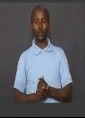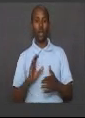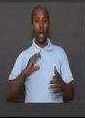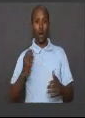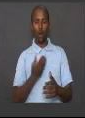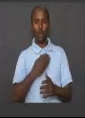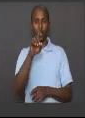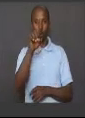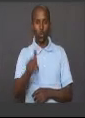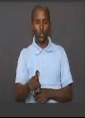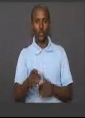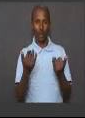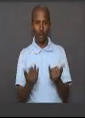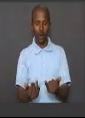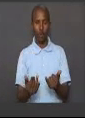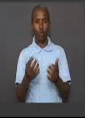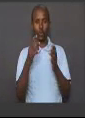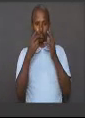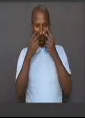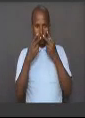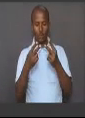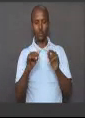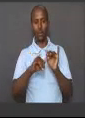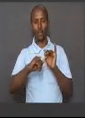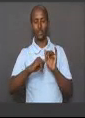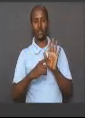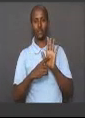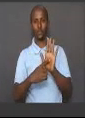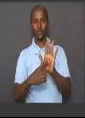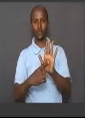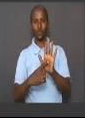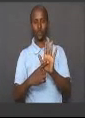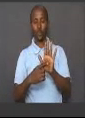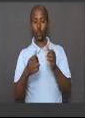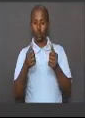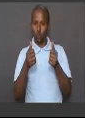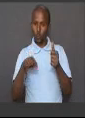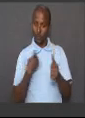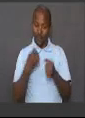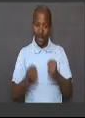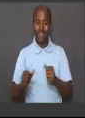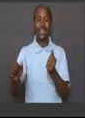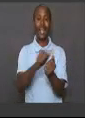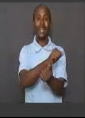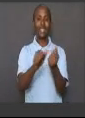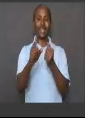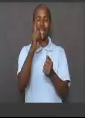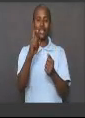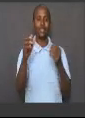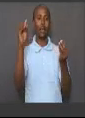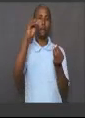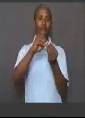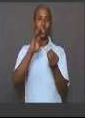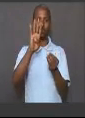Our equation now looks like this. We can cancel x plus